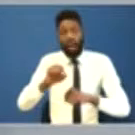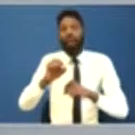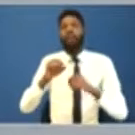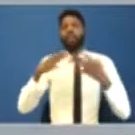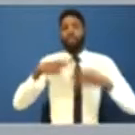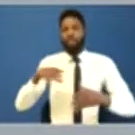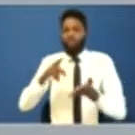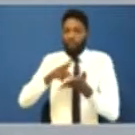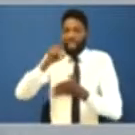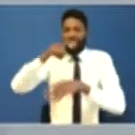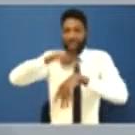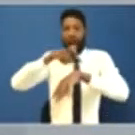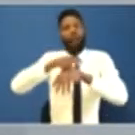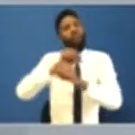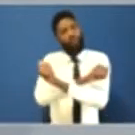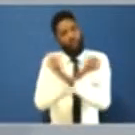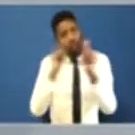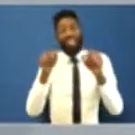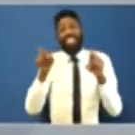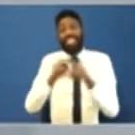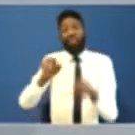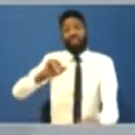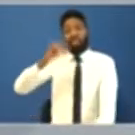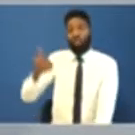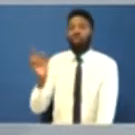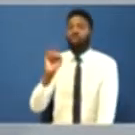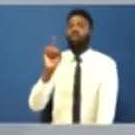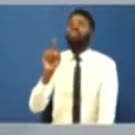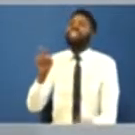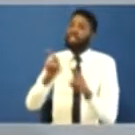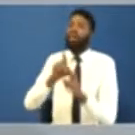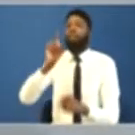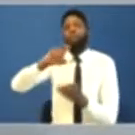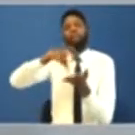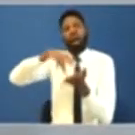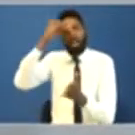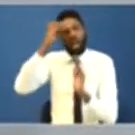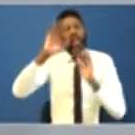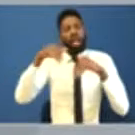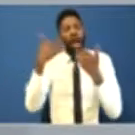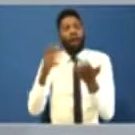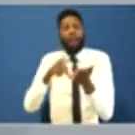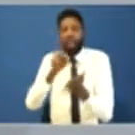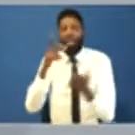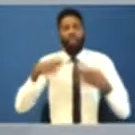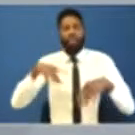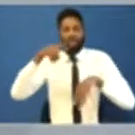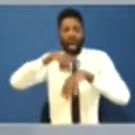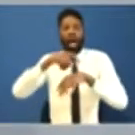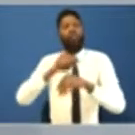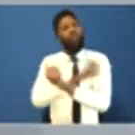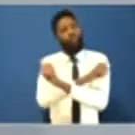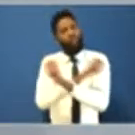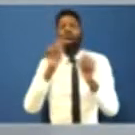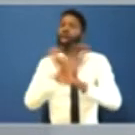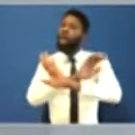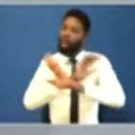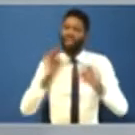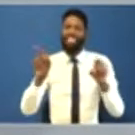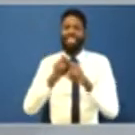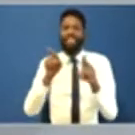time which the city of nairobi needs to learn how to pay people on time and not be holding